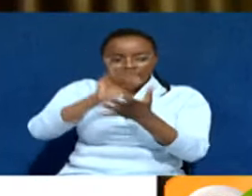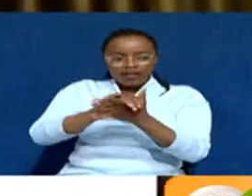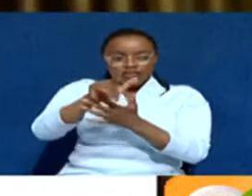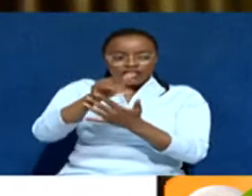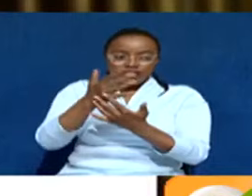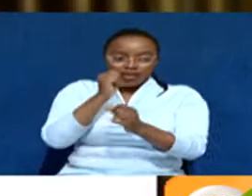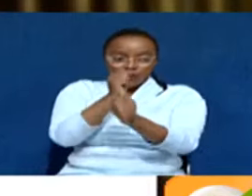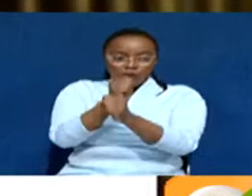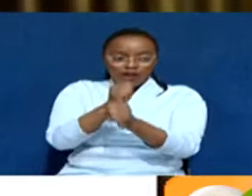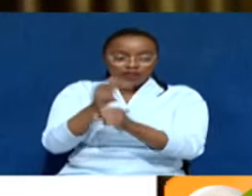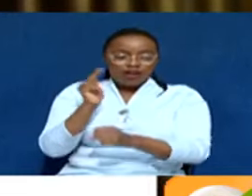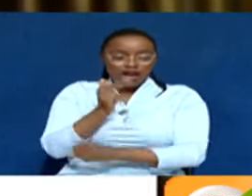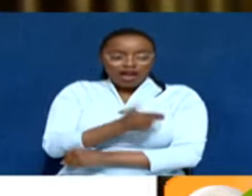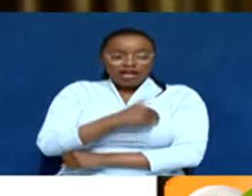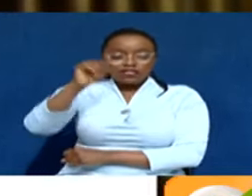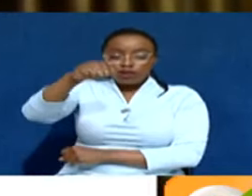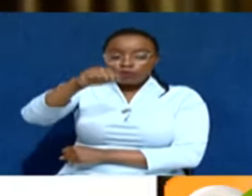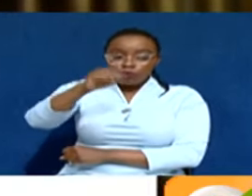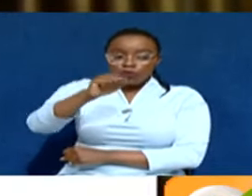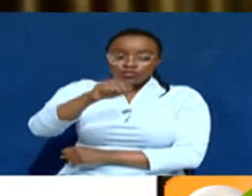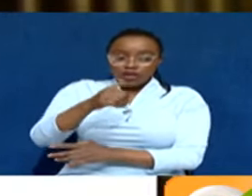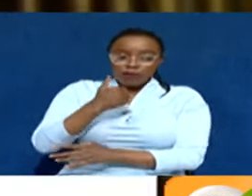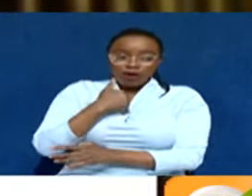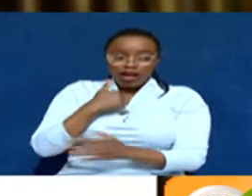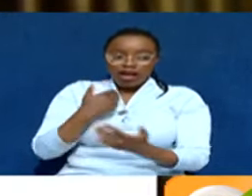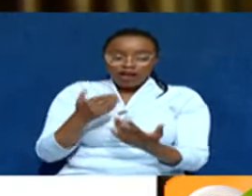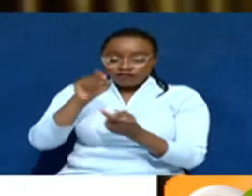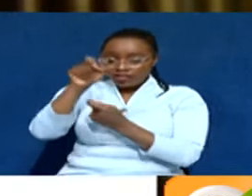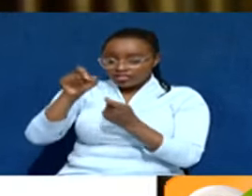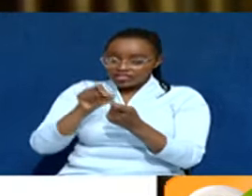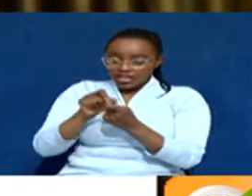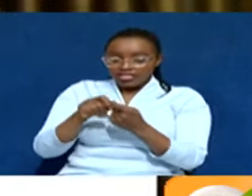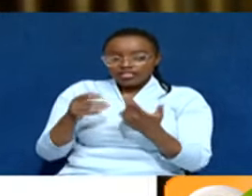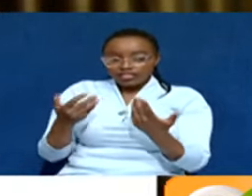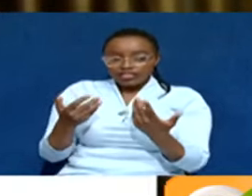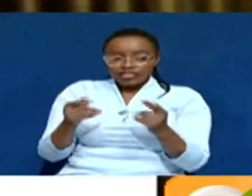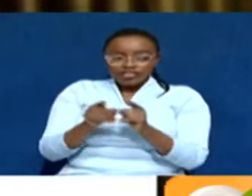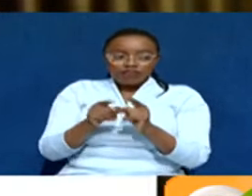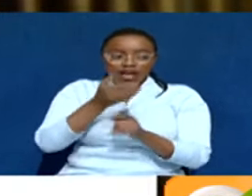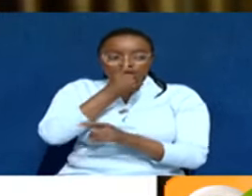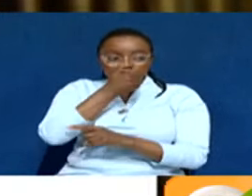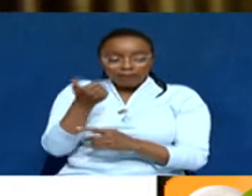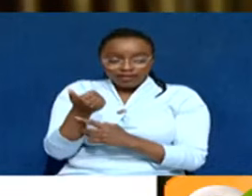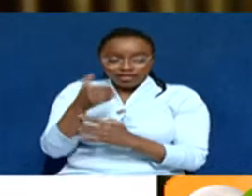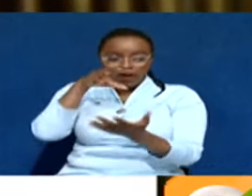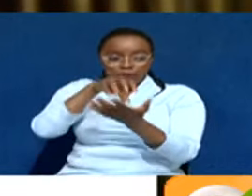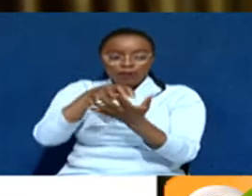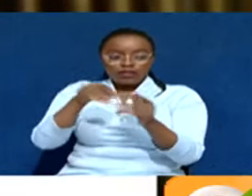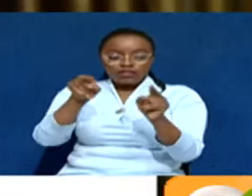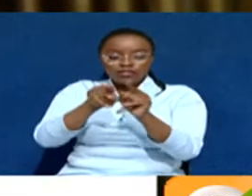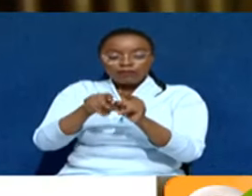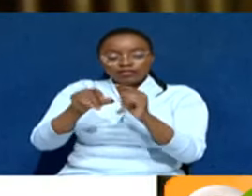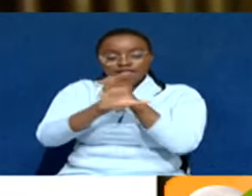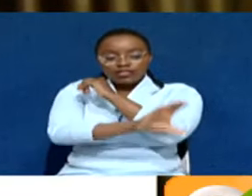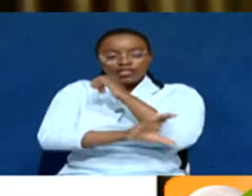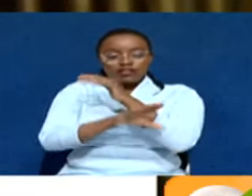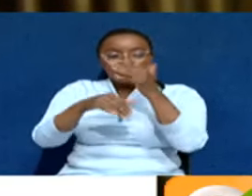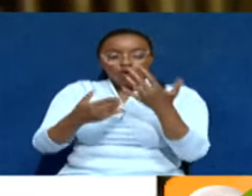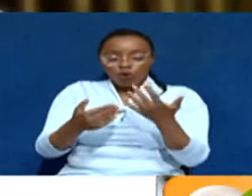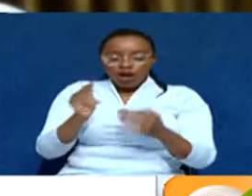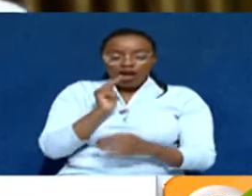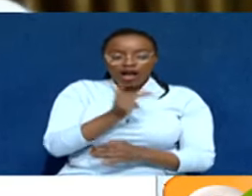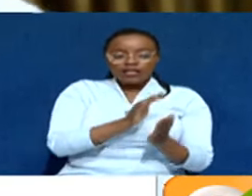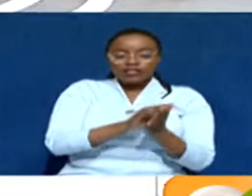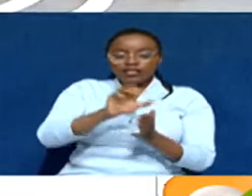these efforts, we will be able to arrive at a certain at a better position as a country or between us